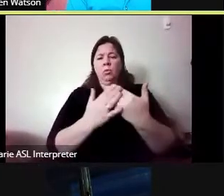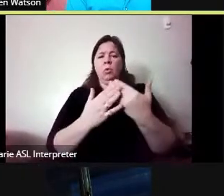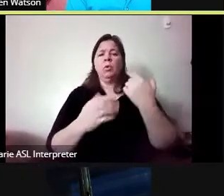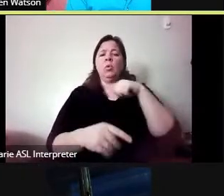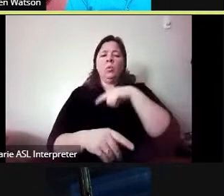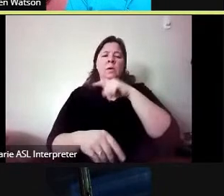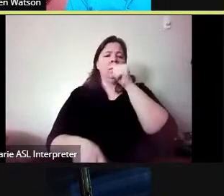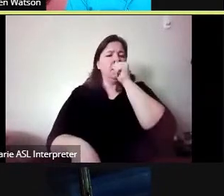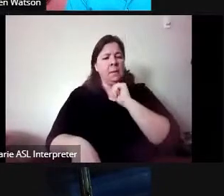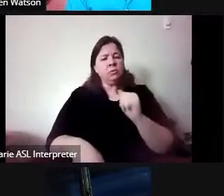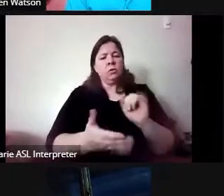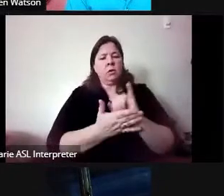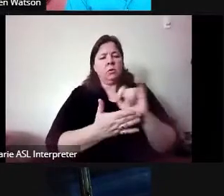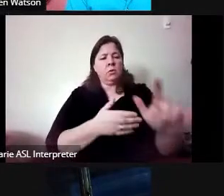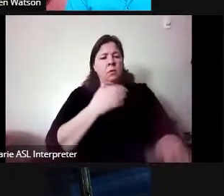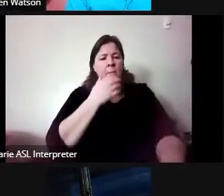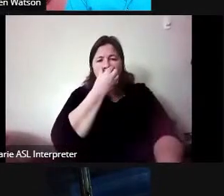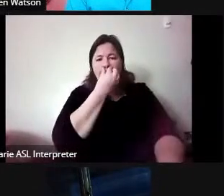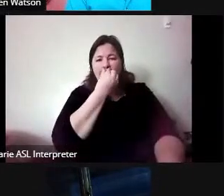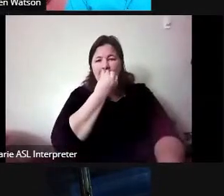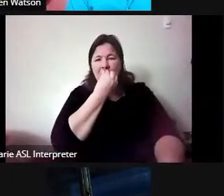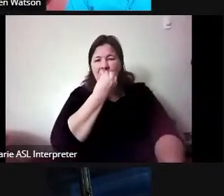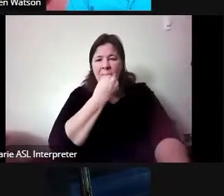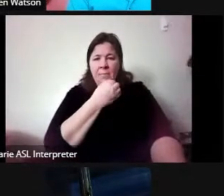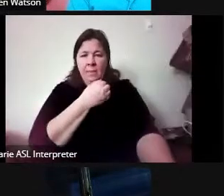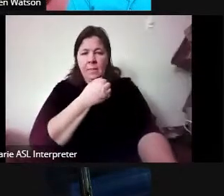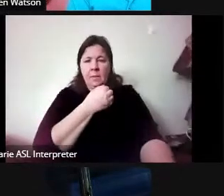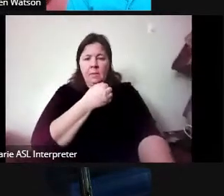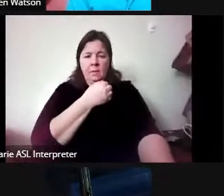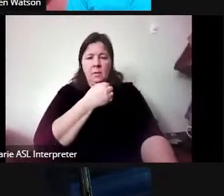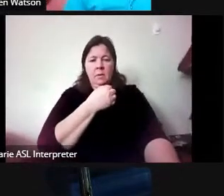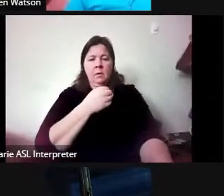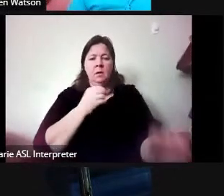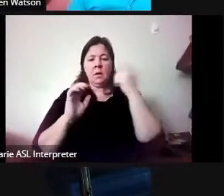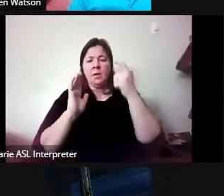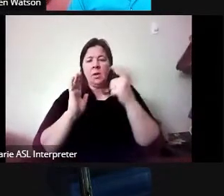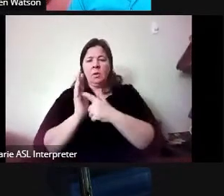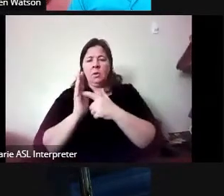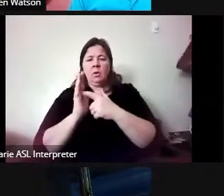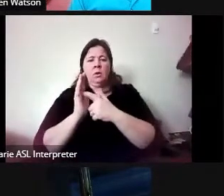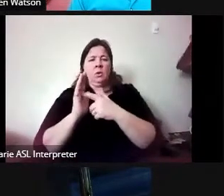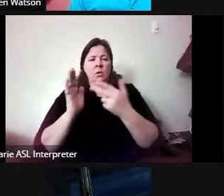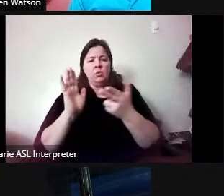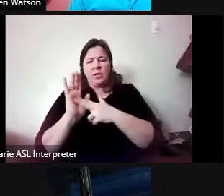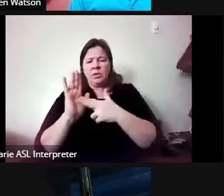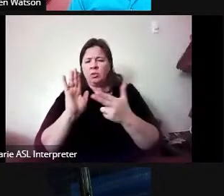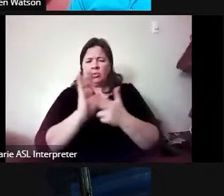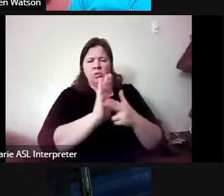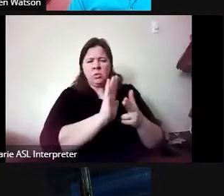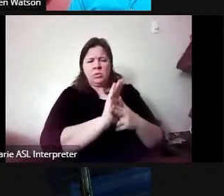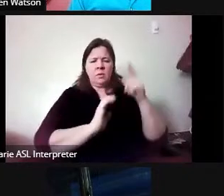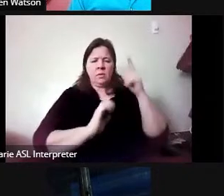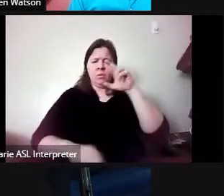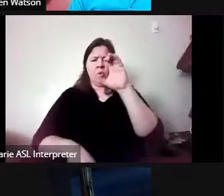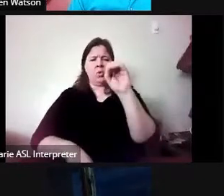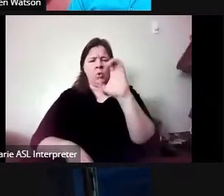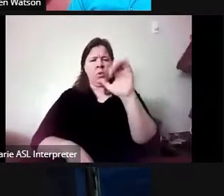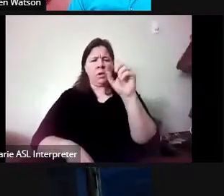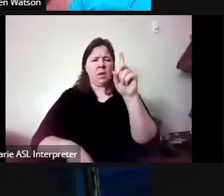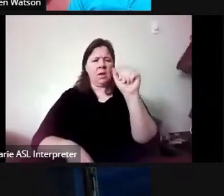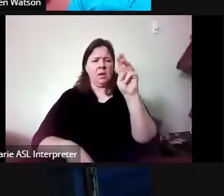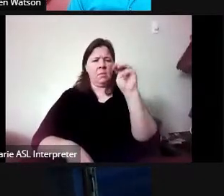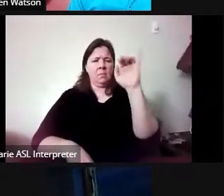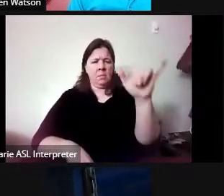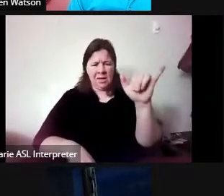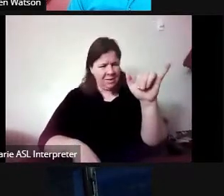wait. And another thing that I've noticed, everyone saying register for Academy, that